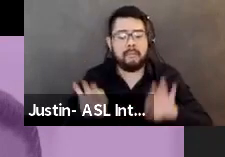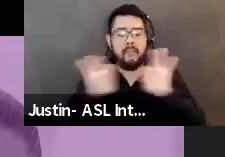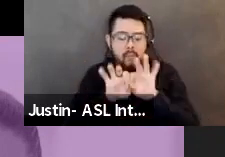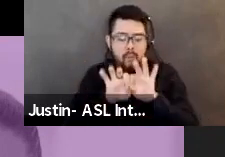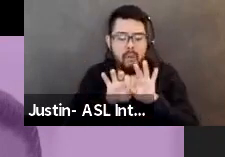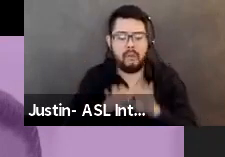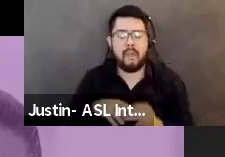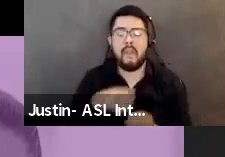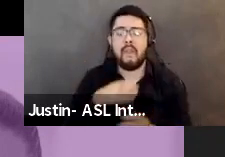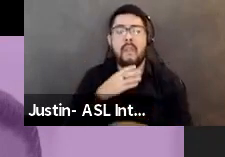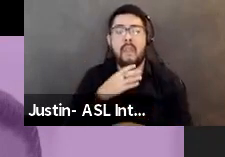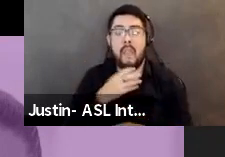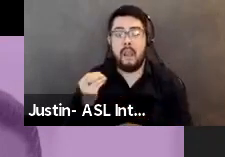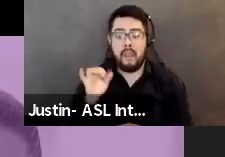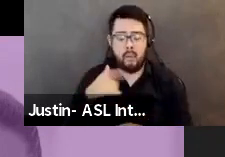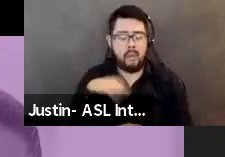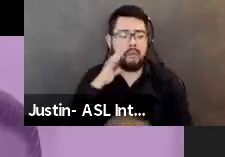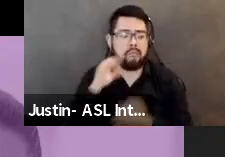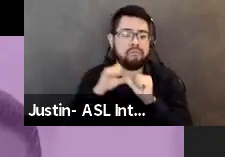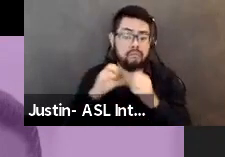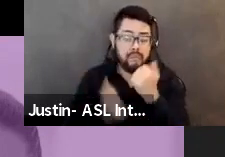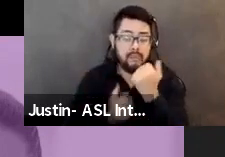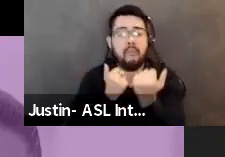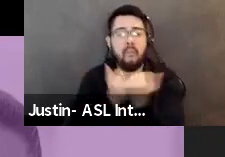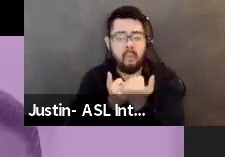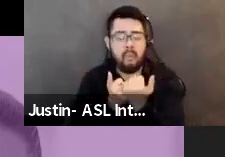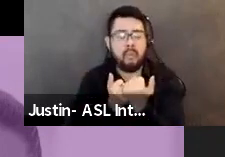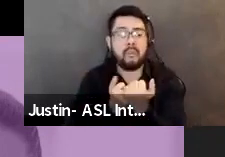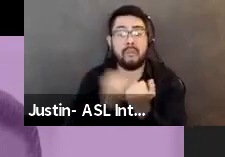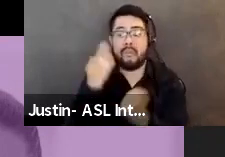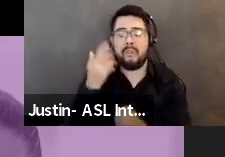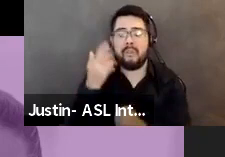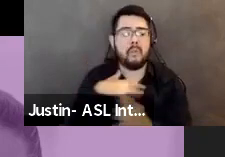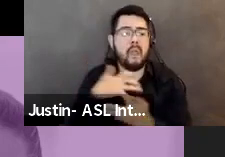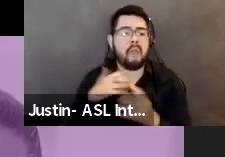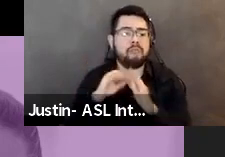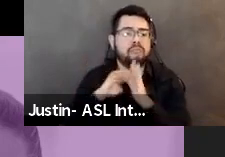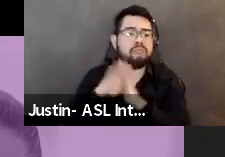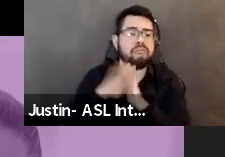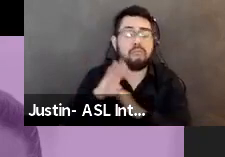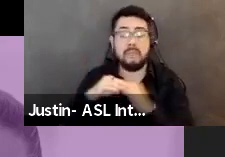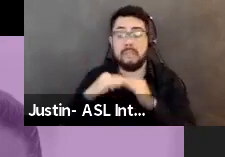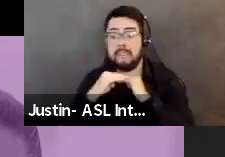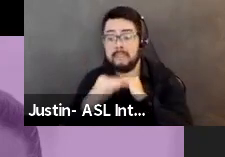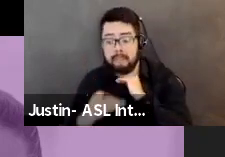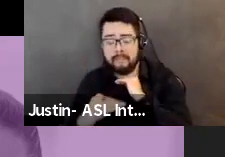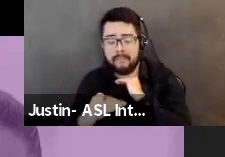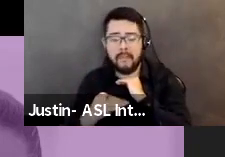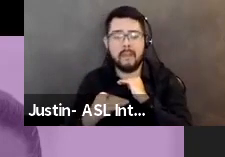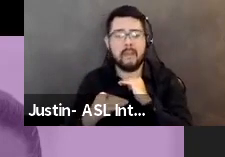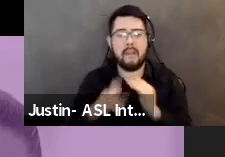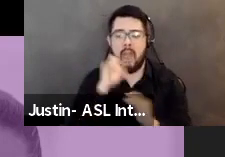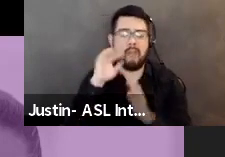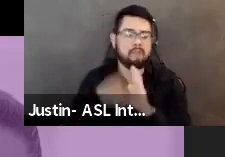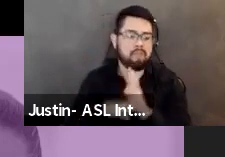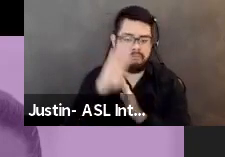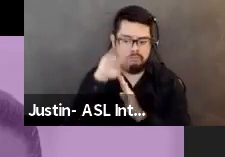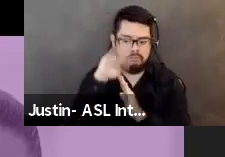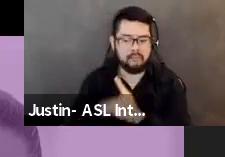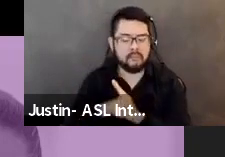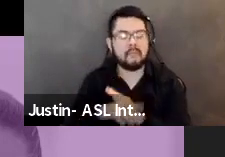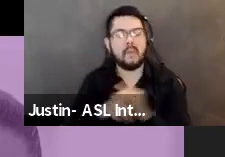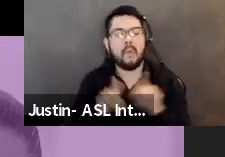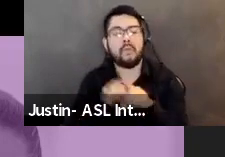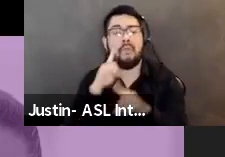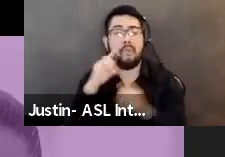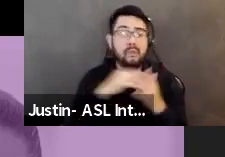provide it to schools and we'll continue to support them with to help create those stability that's stable and routine for our students